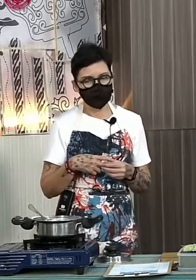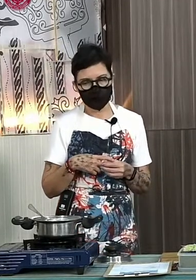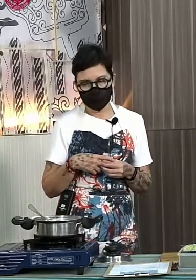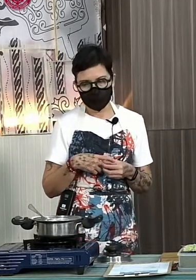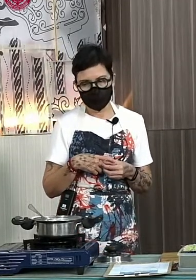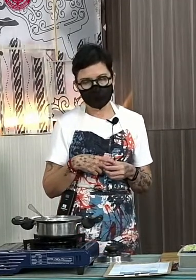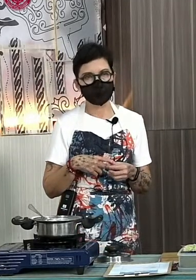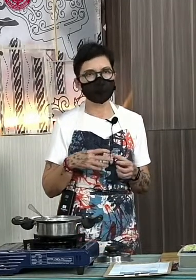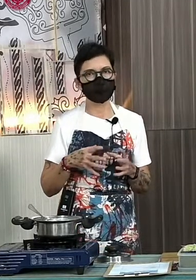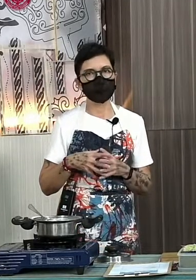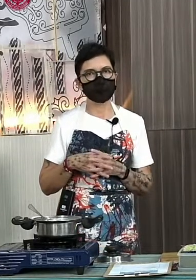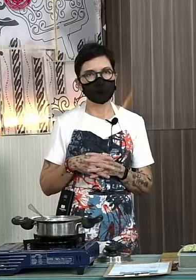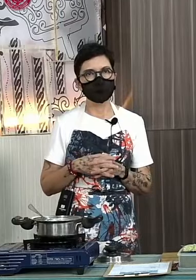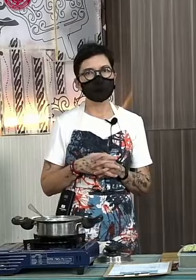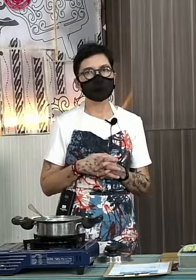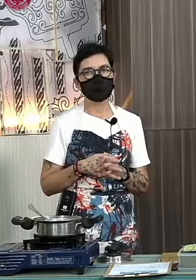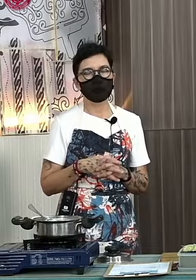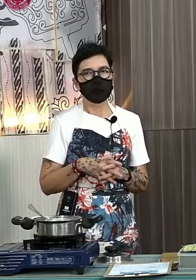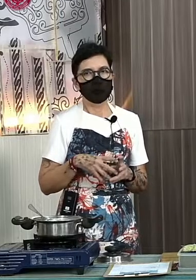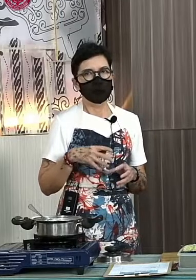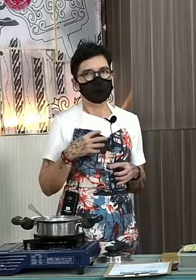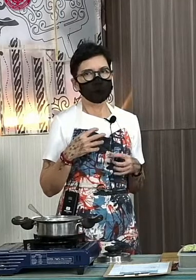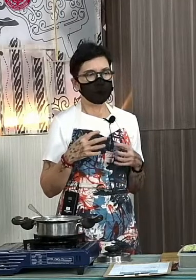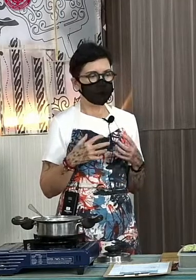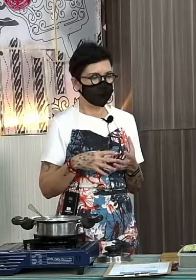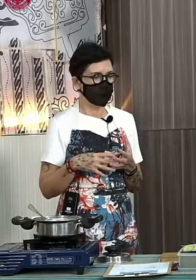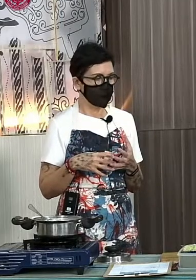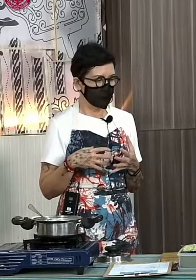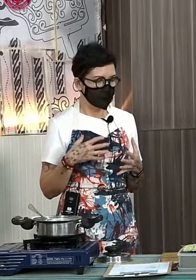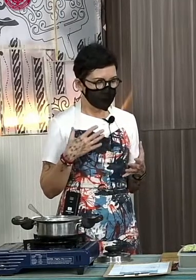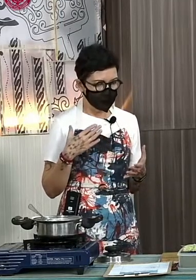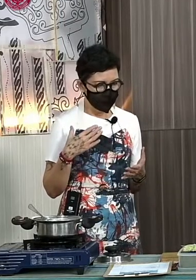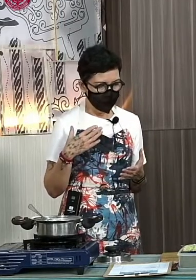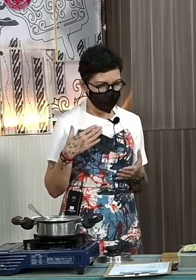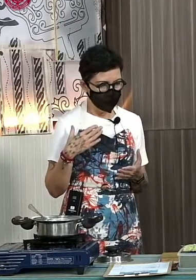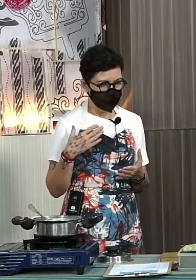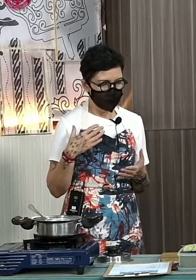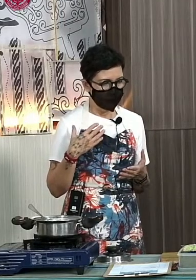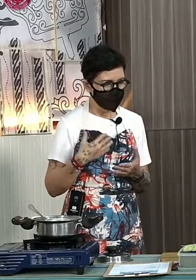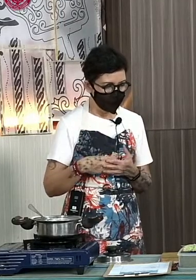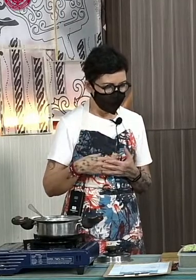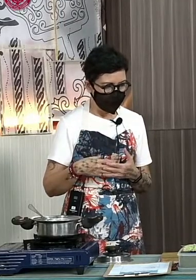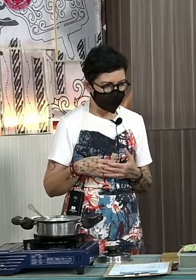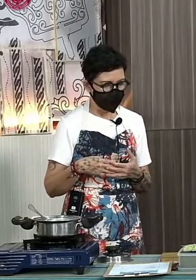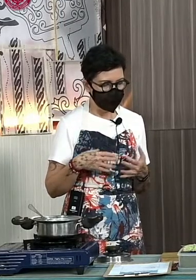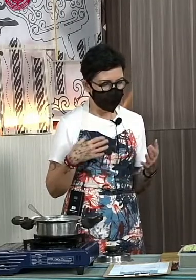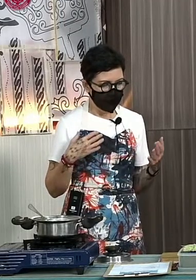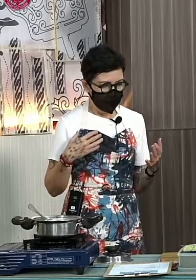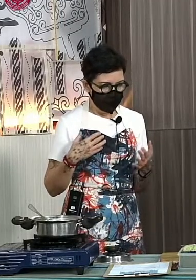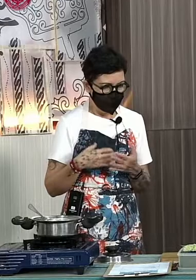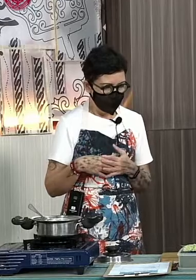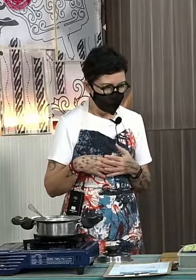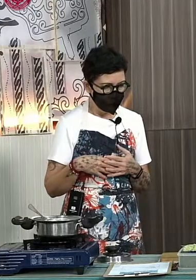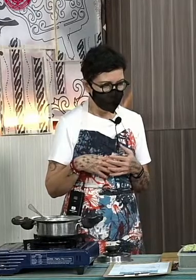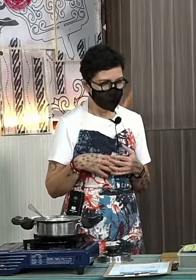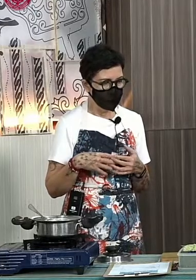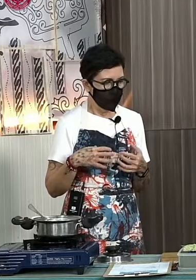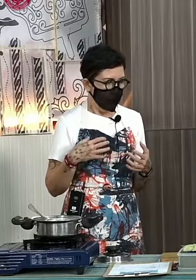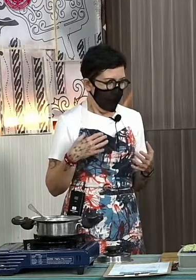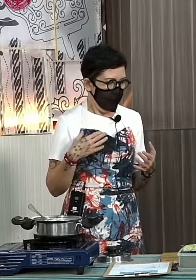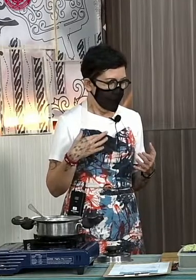make fresh spring rolls with vegetables, some vermicelli, some